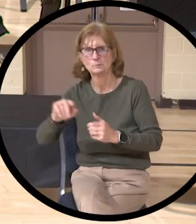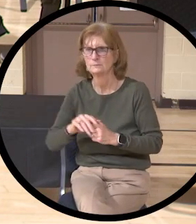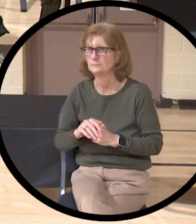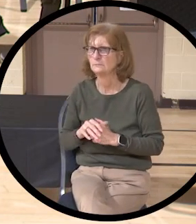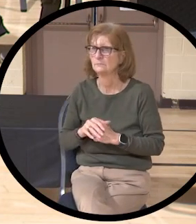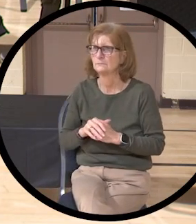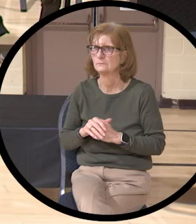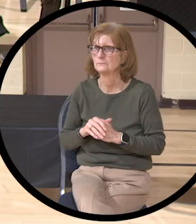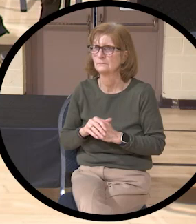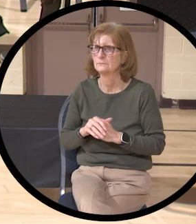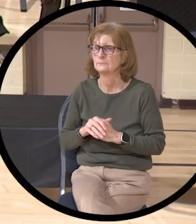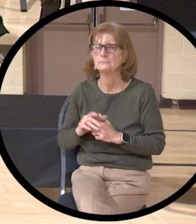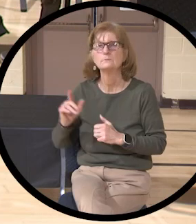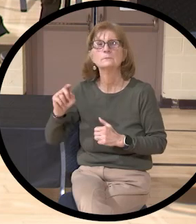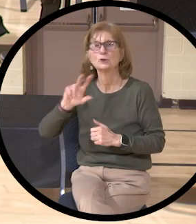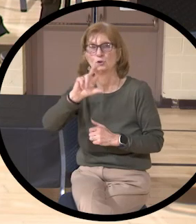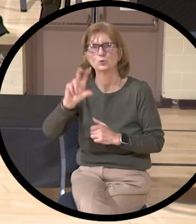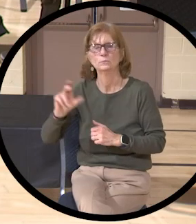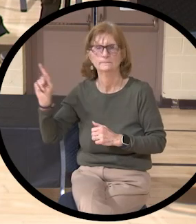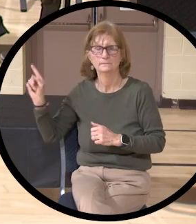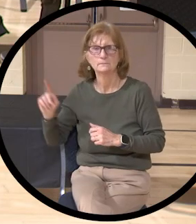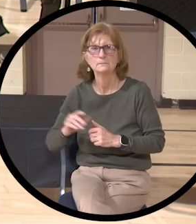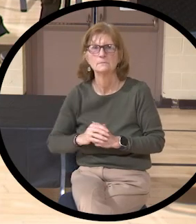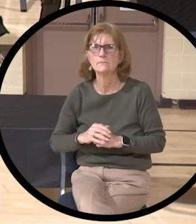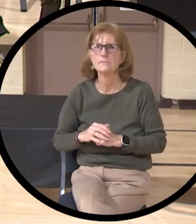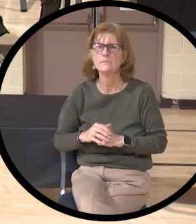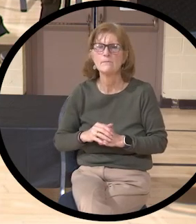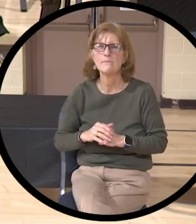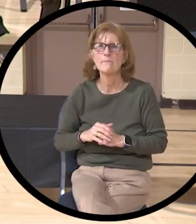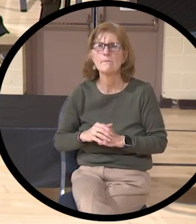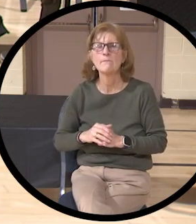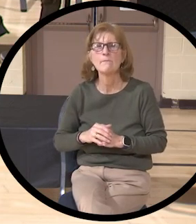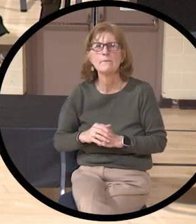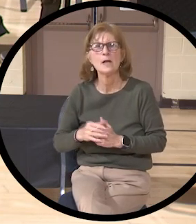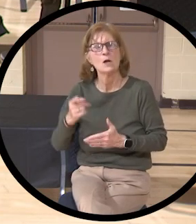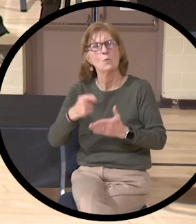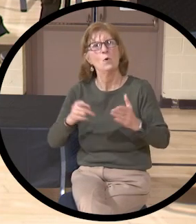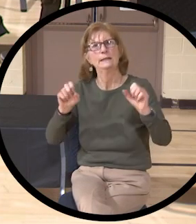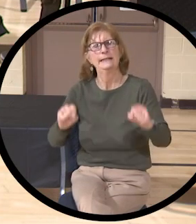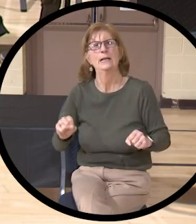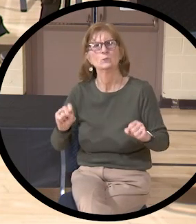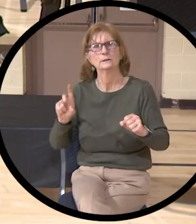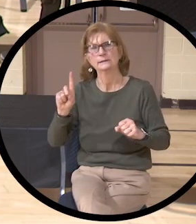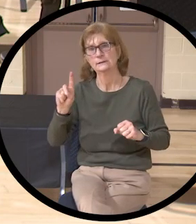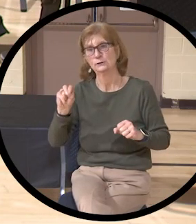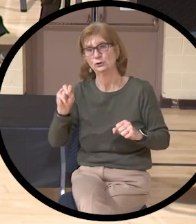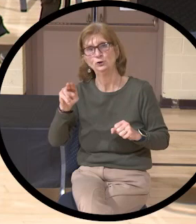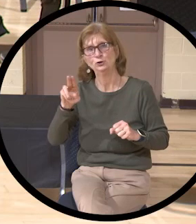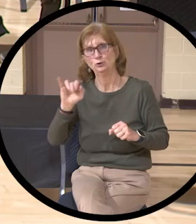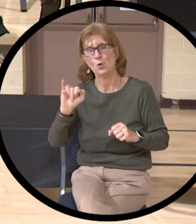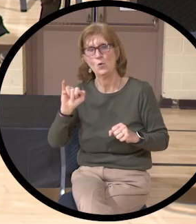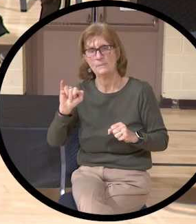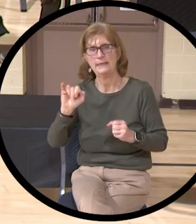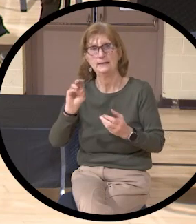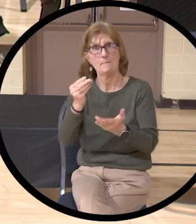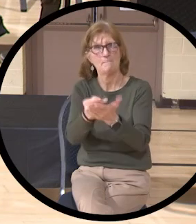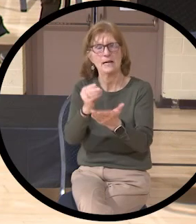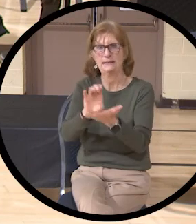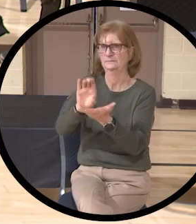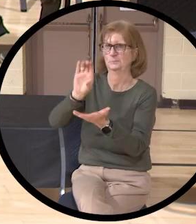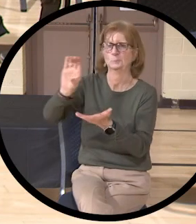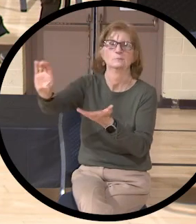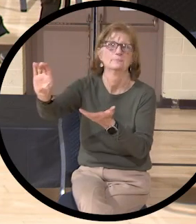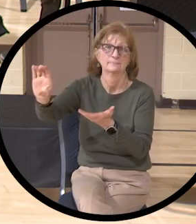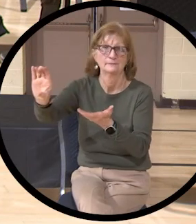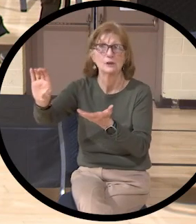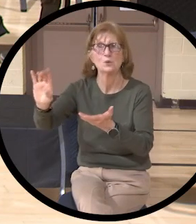Zoom, Laura? Yeah. Someone asks, what can we do to ensure Domi gets increased budget to make our streets safer?